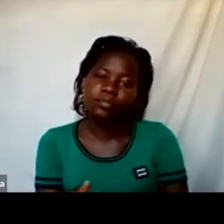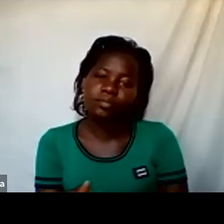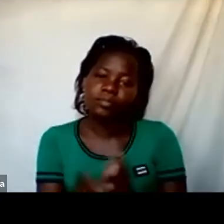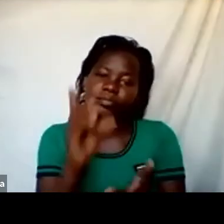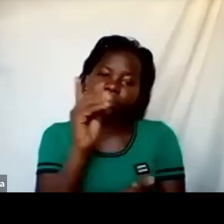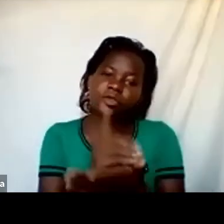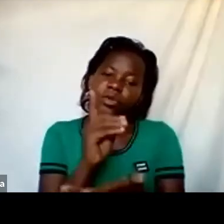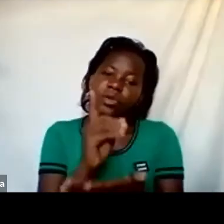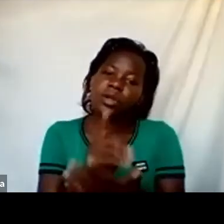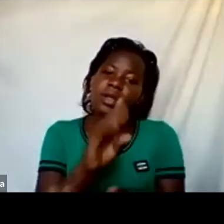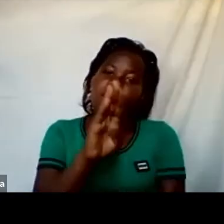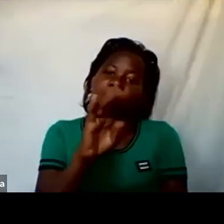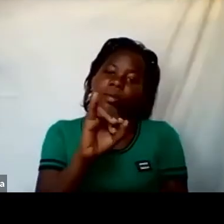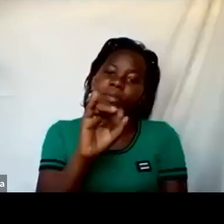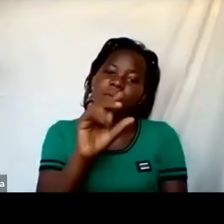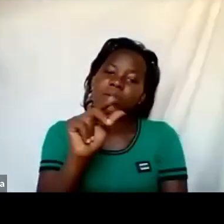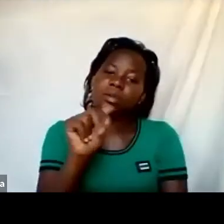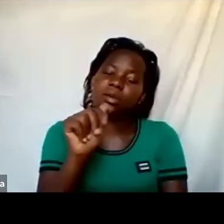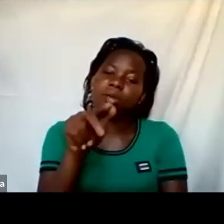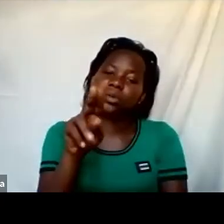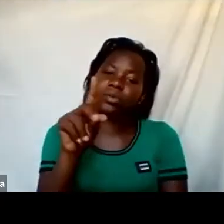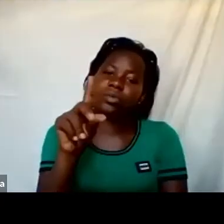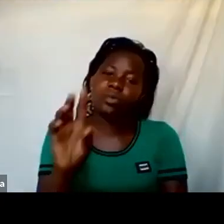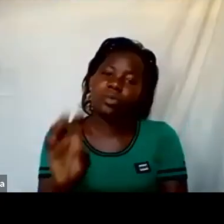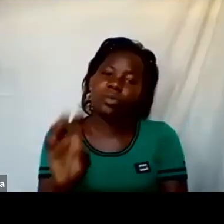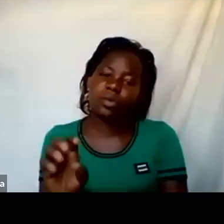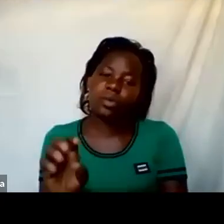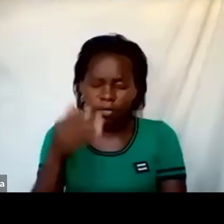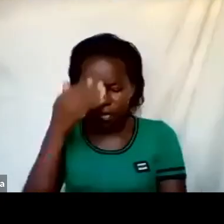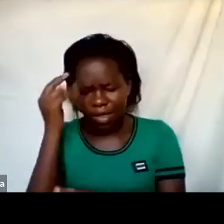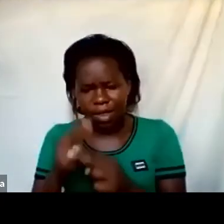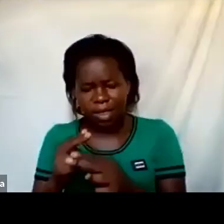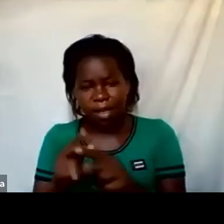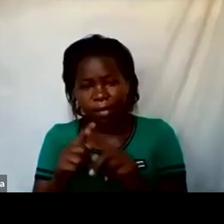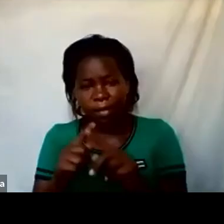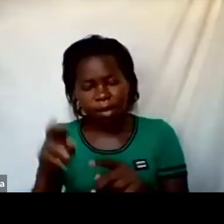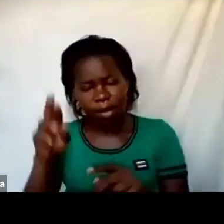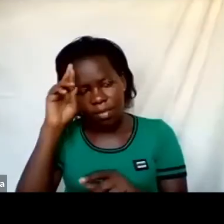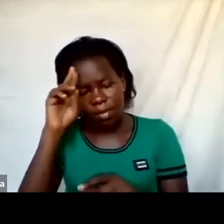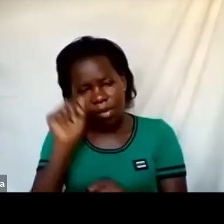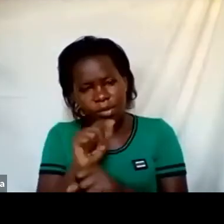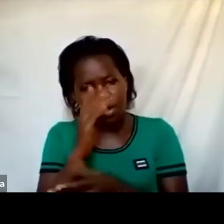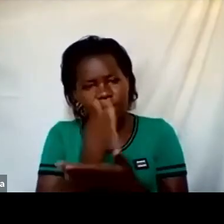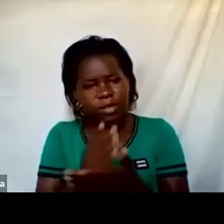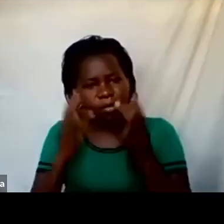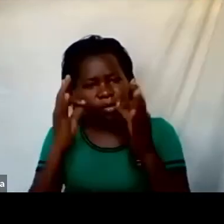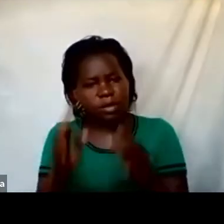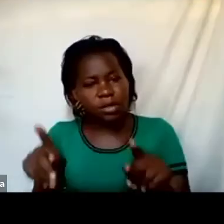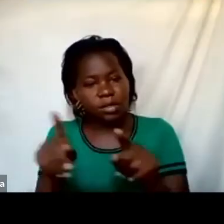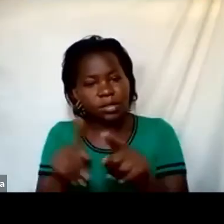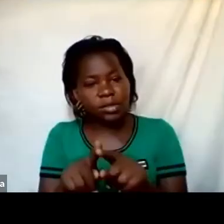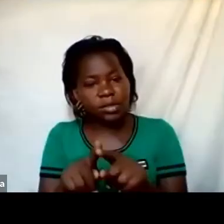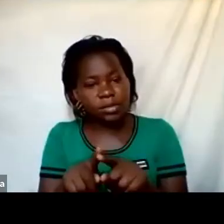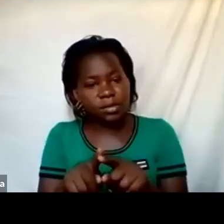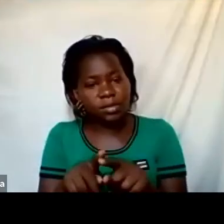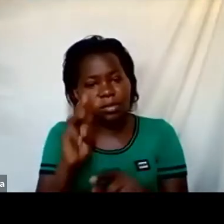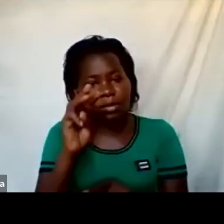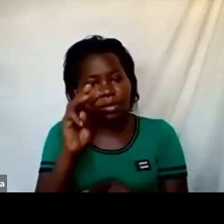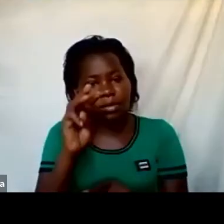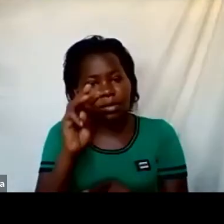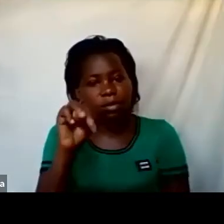Bitature's daughter. I've forgotten her name, but I remember them as students doing something similar called Musana Cuts for